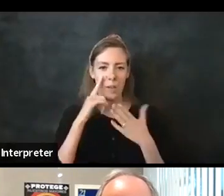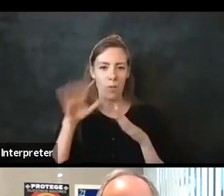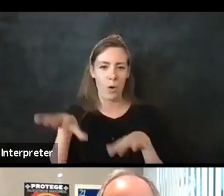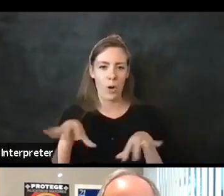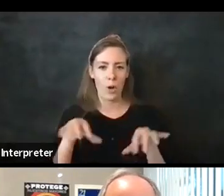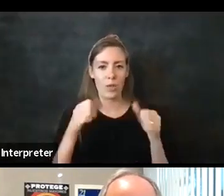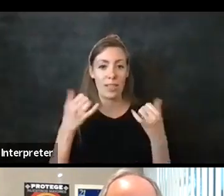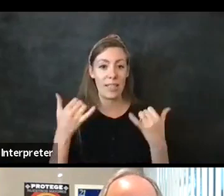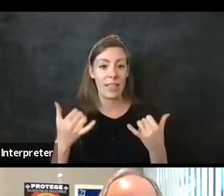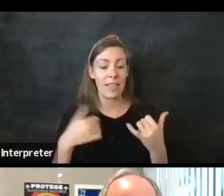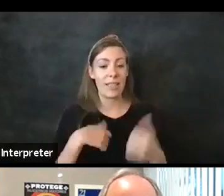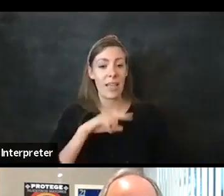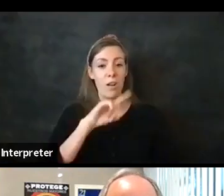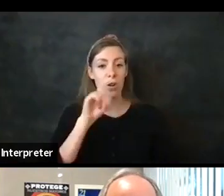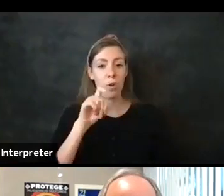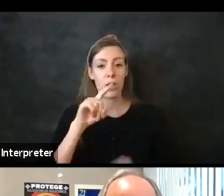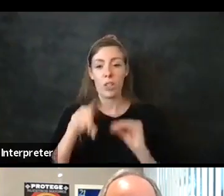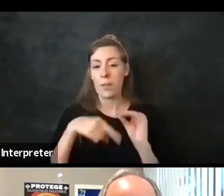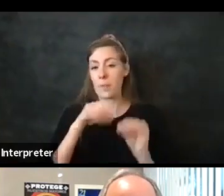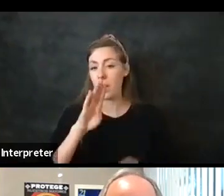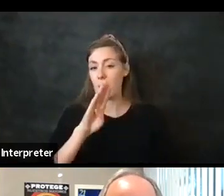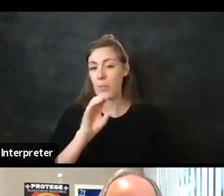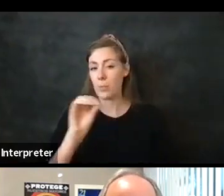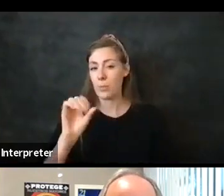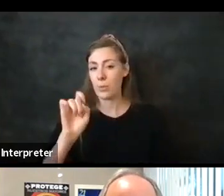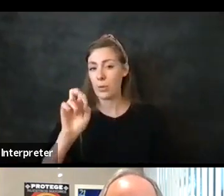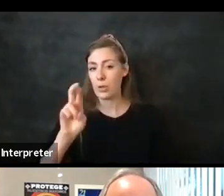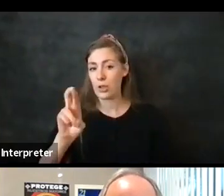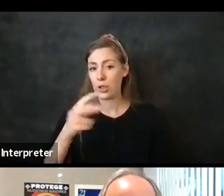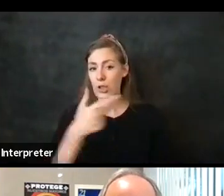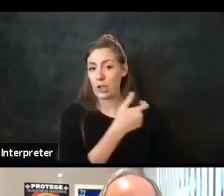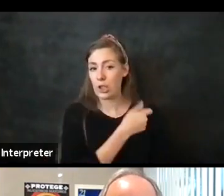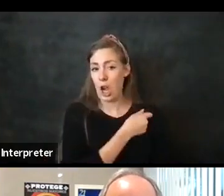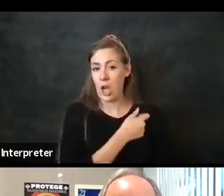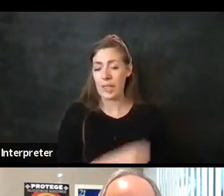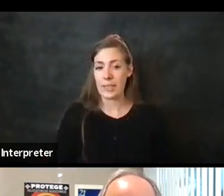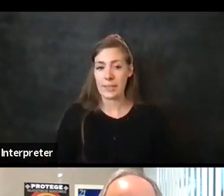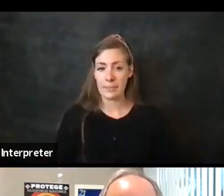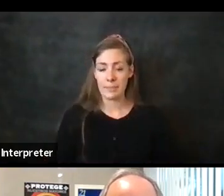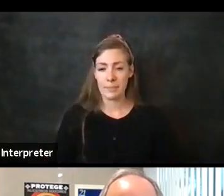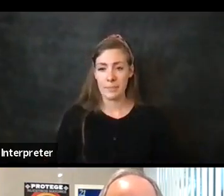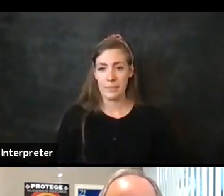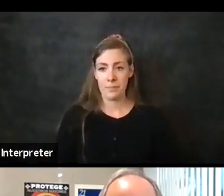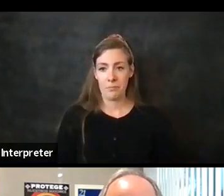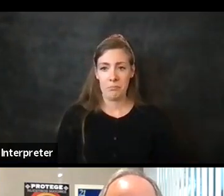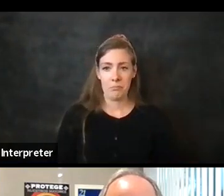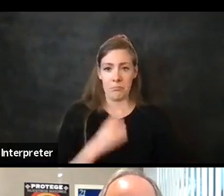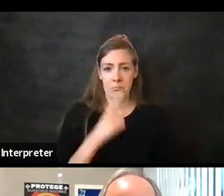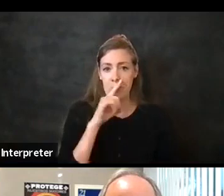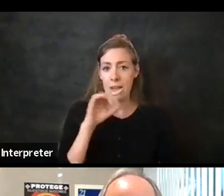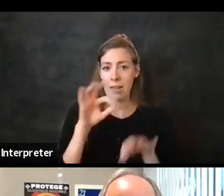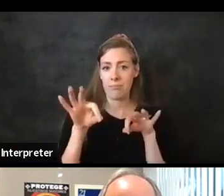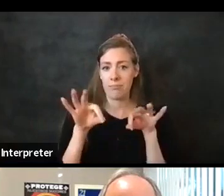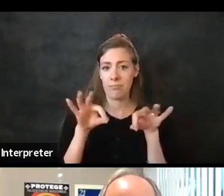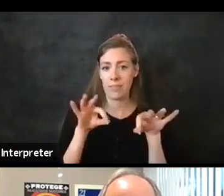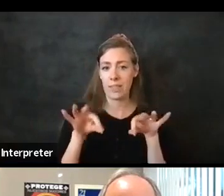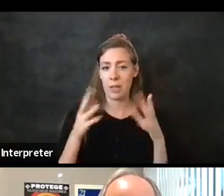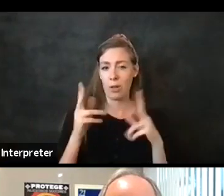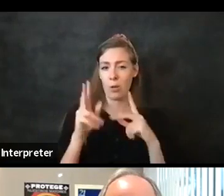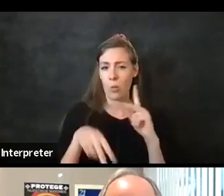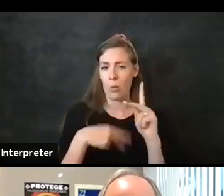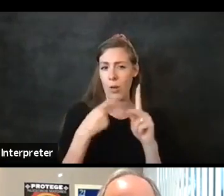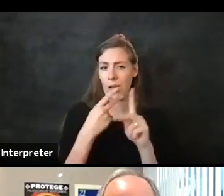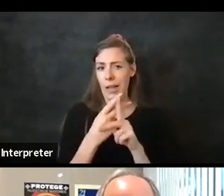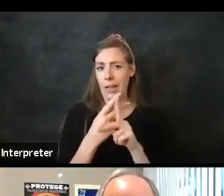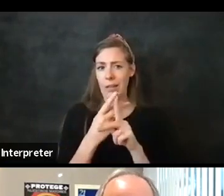I had a question about booster shots and was hoping that you guys could fill me in on what kind of uptake have you